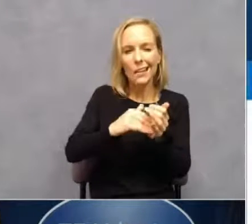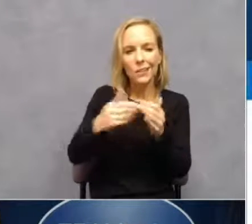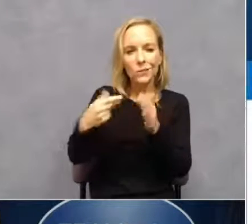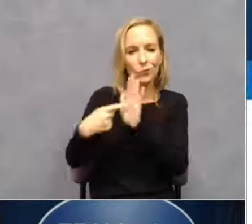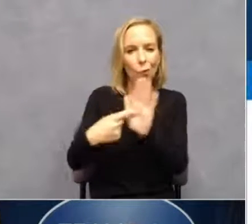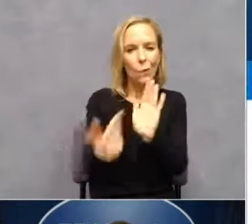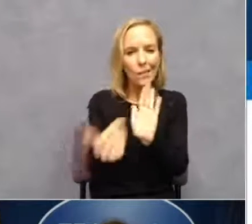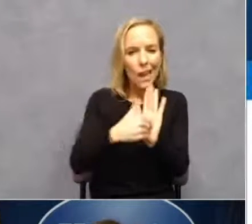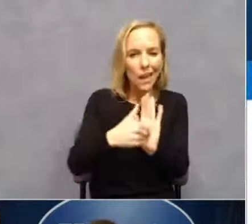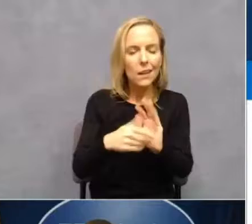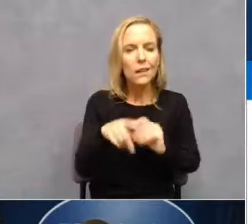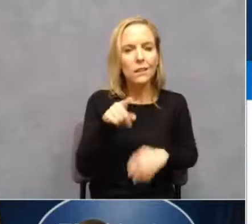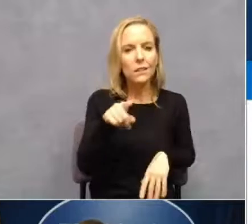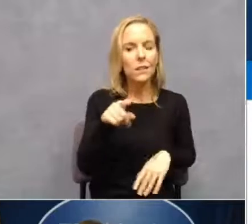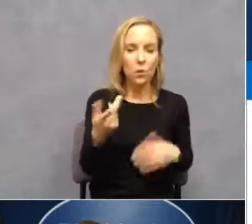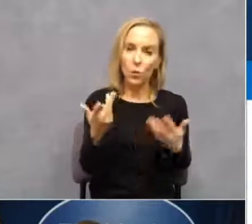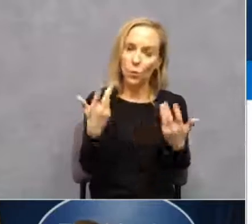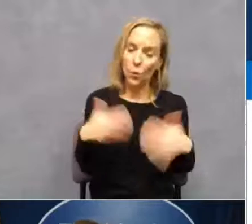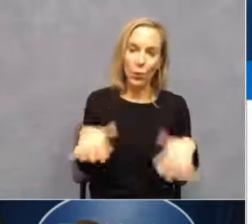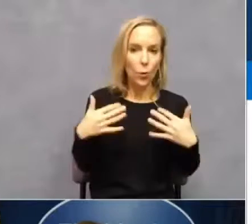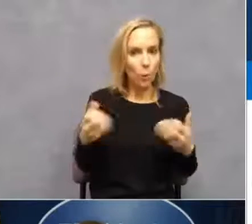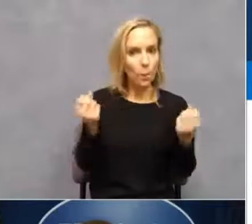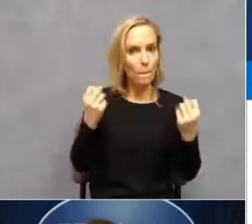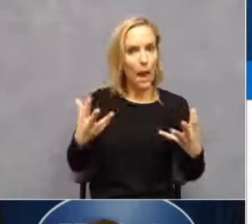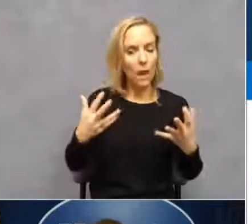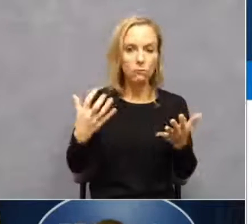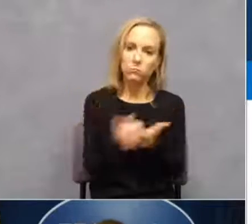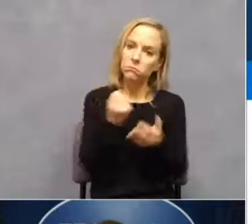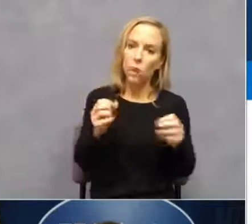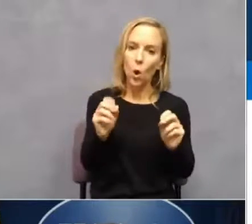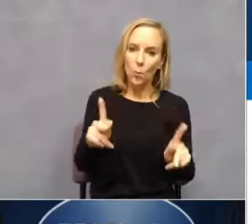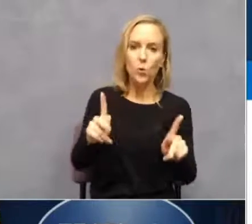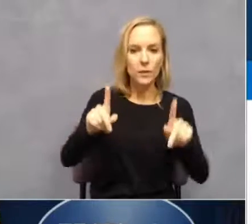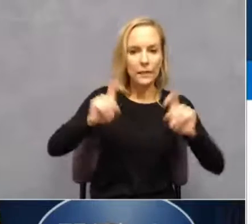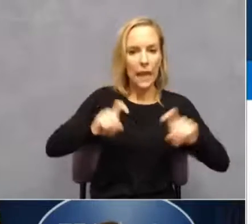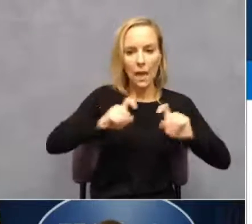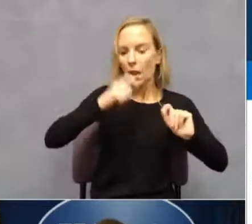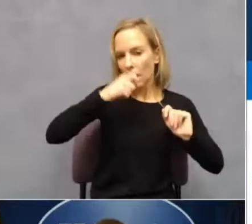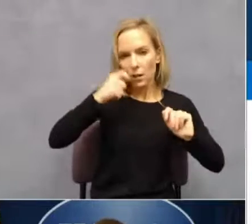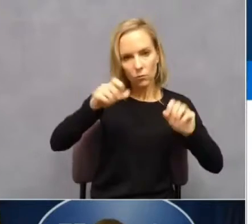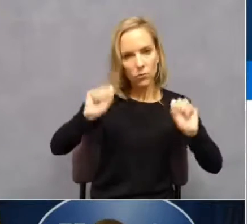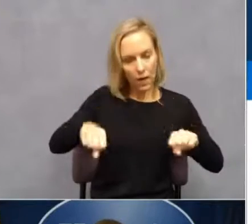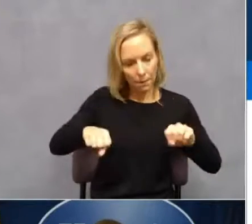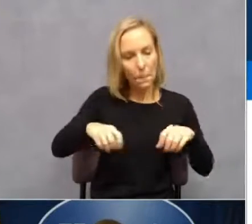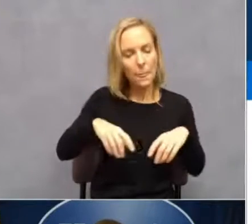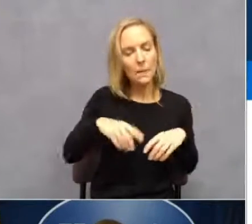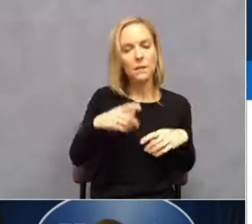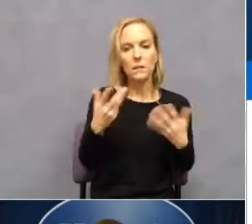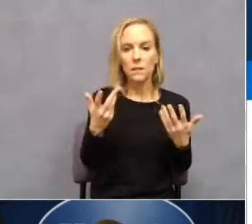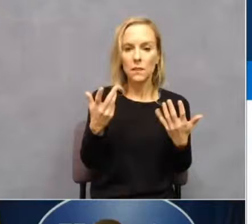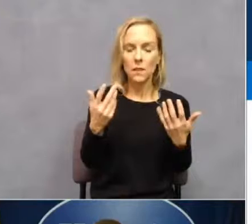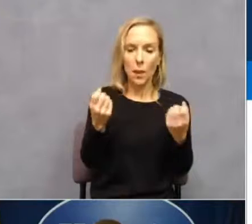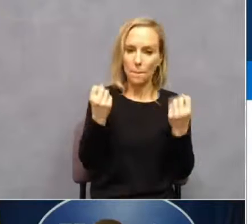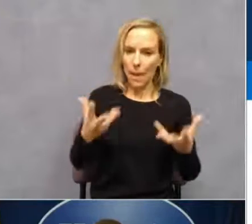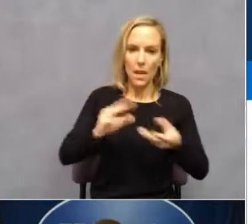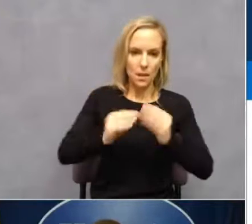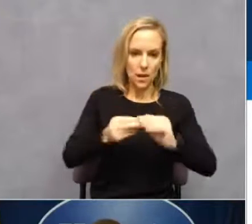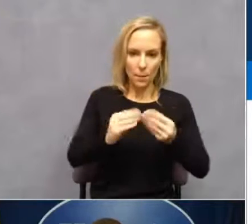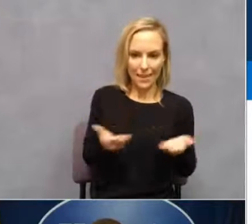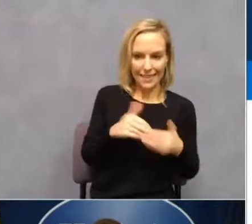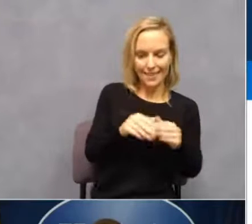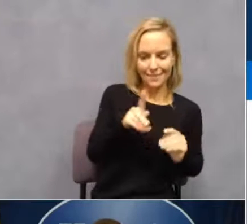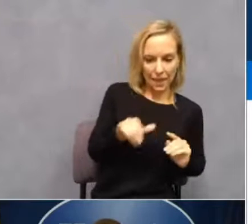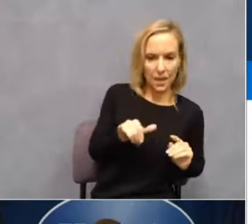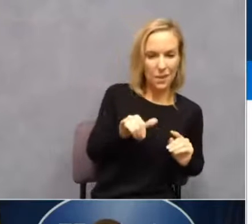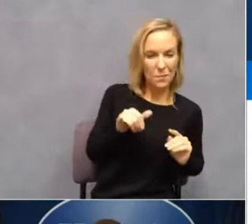So a lot of testing opportunities, and I will tell you right now, we are doing a significant amount of testing in Kentucky, but with this amount